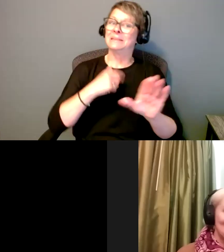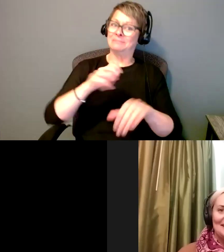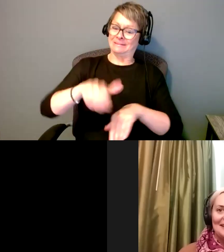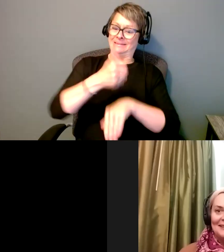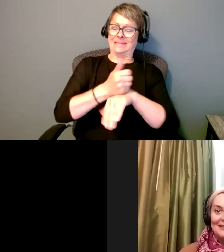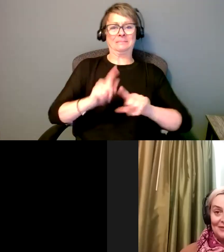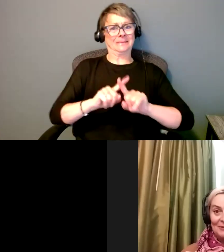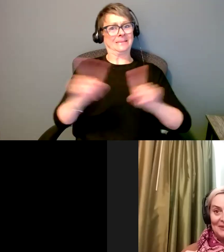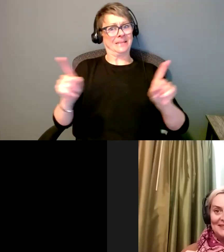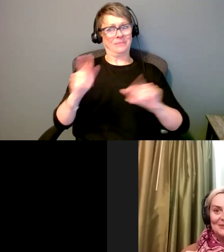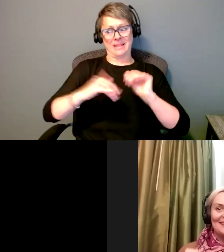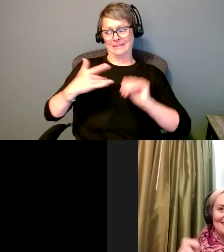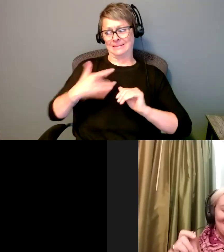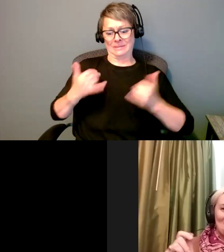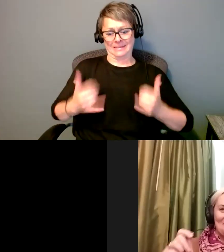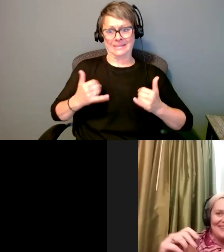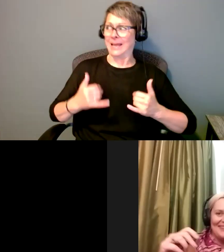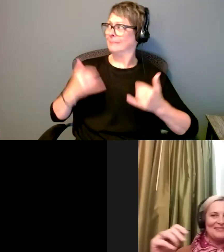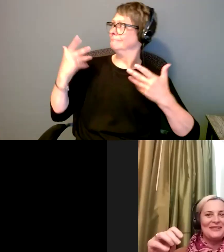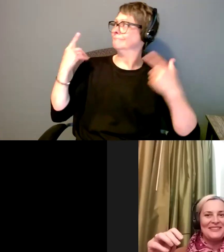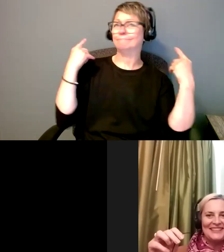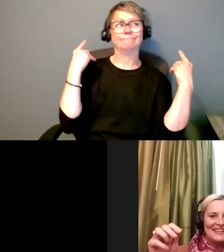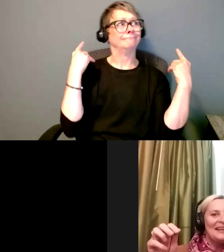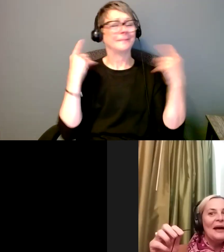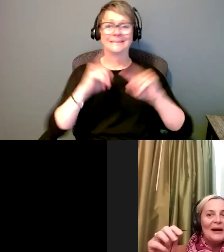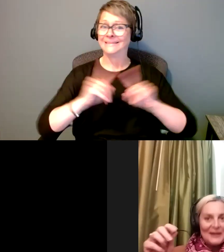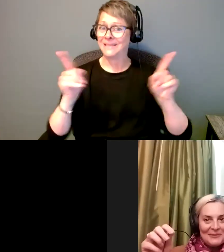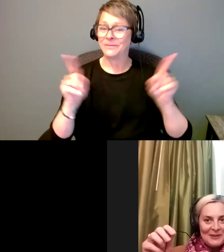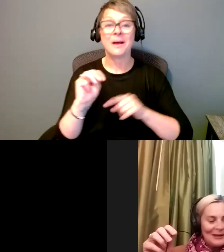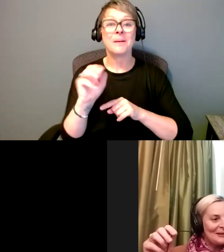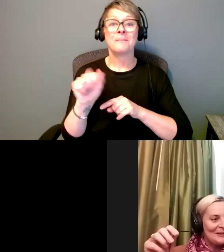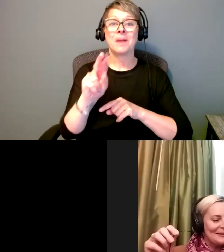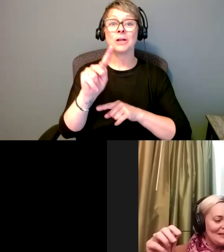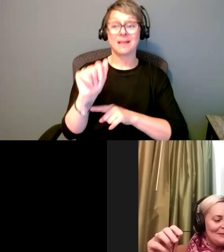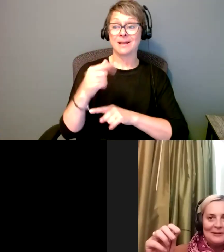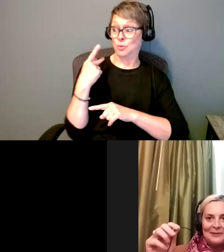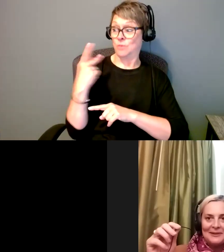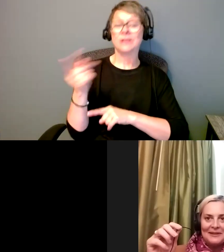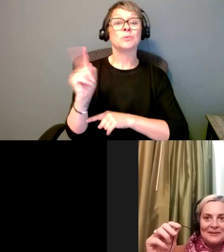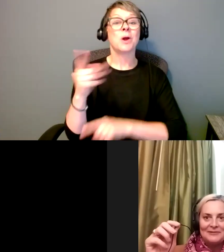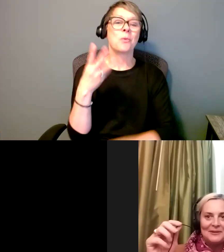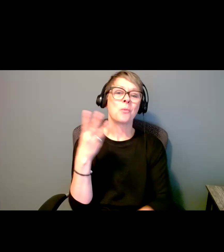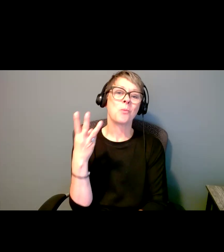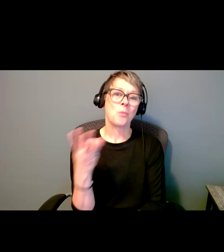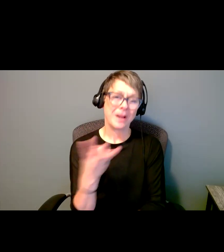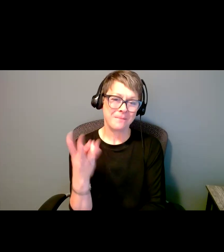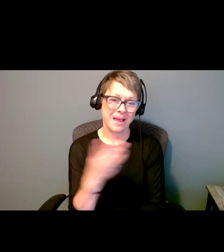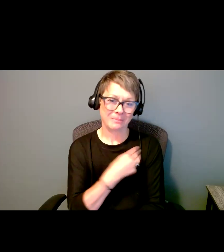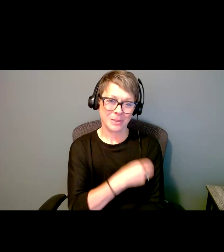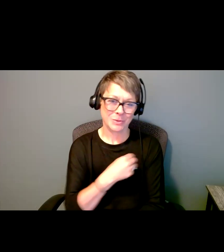usual in a different place as well. Marta and I are in Winnipeg currently. We were there for